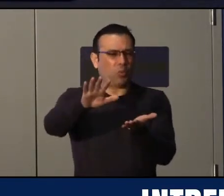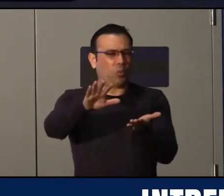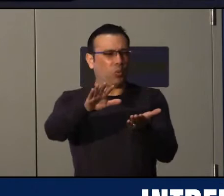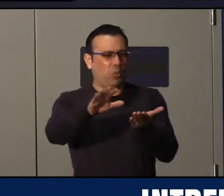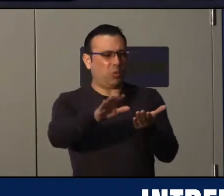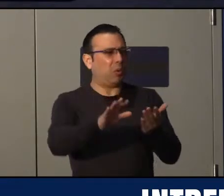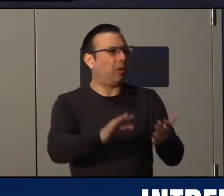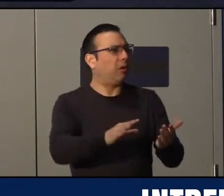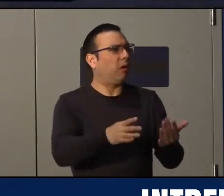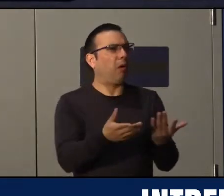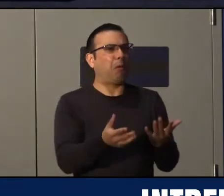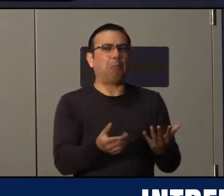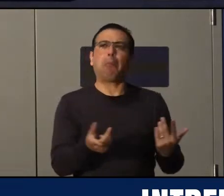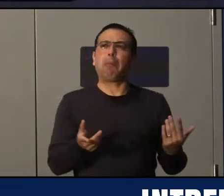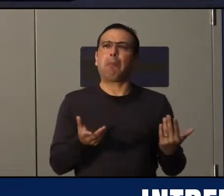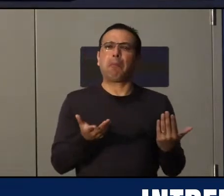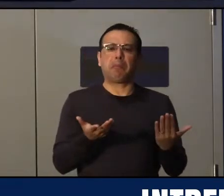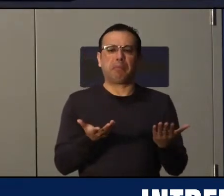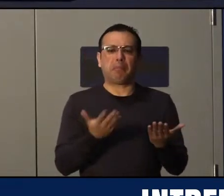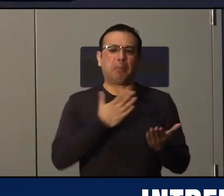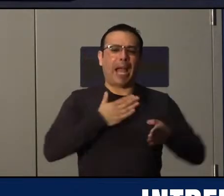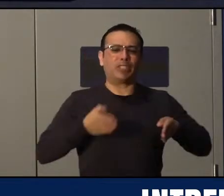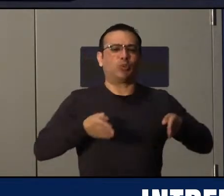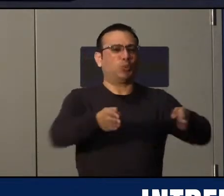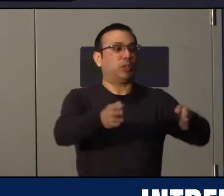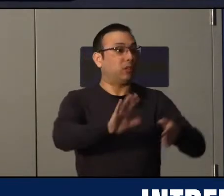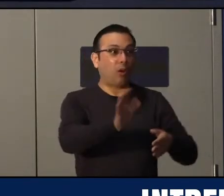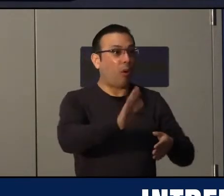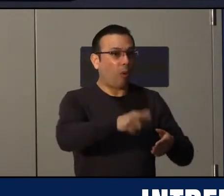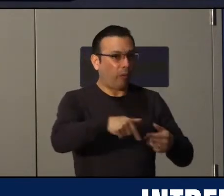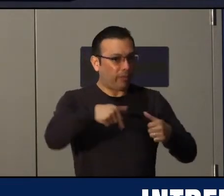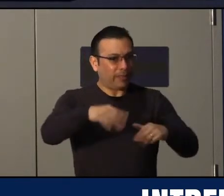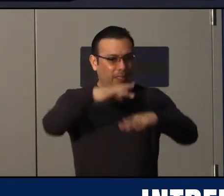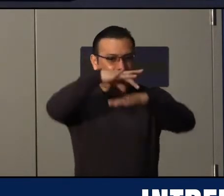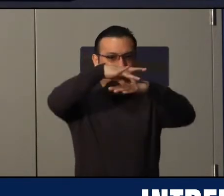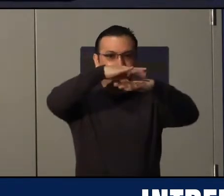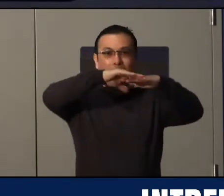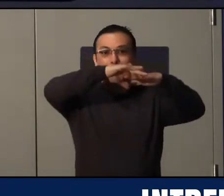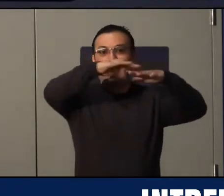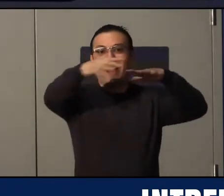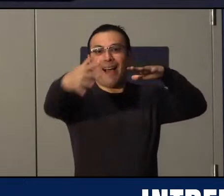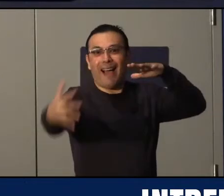then looking up at the sky that seems to go on forever,